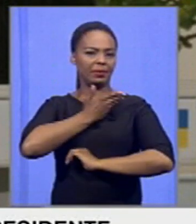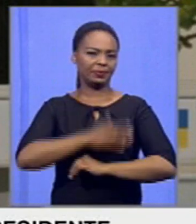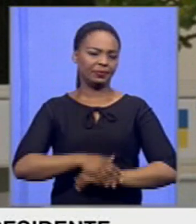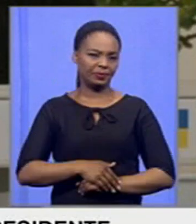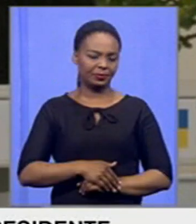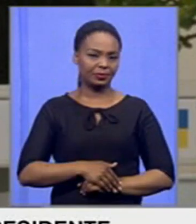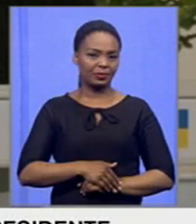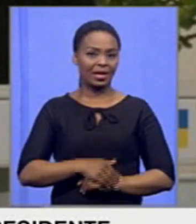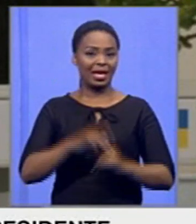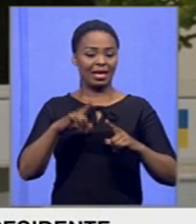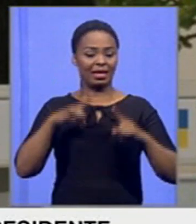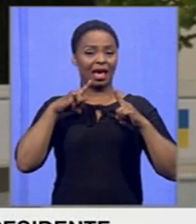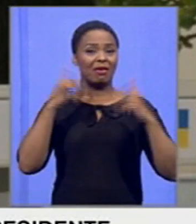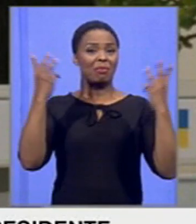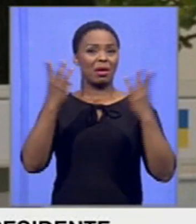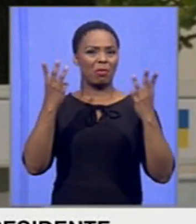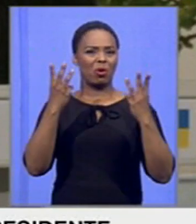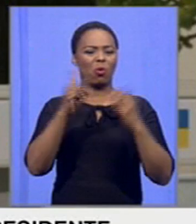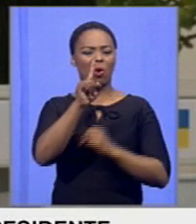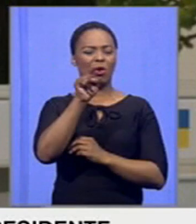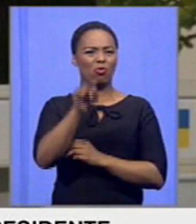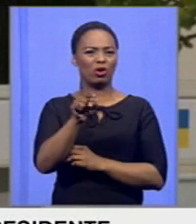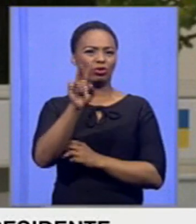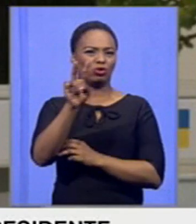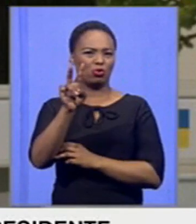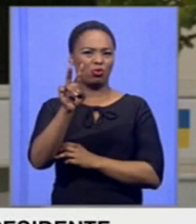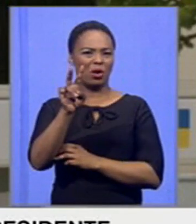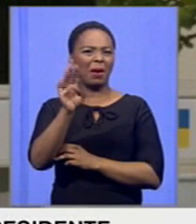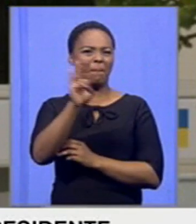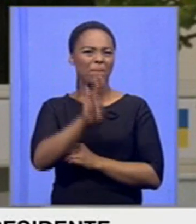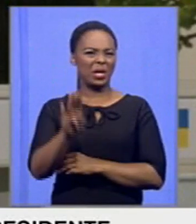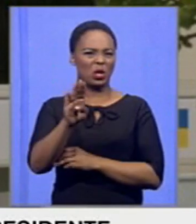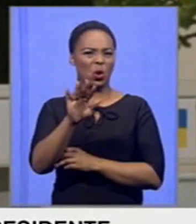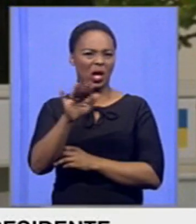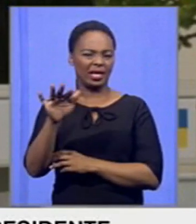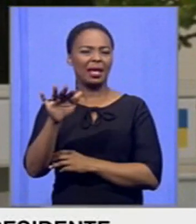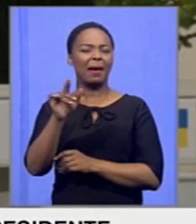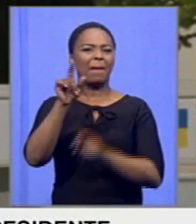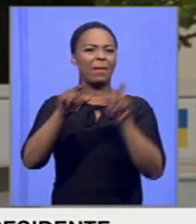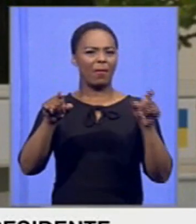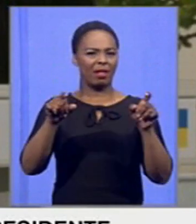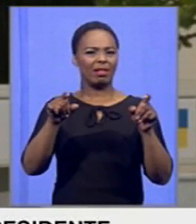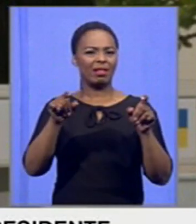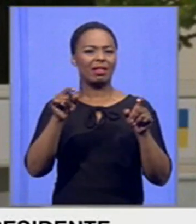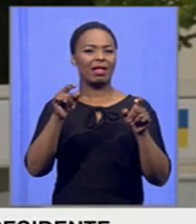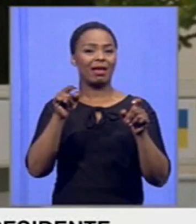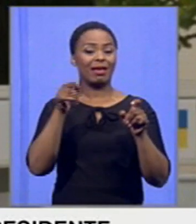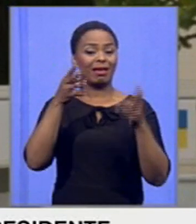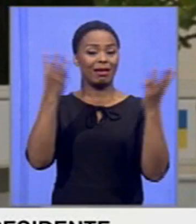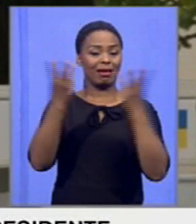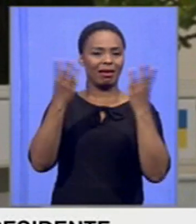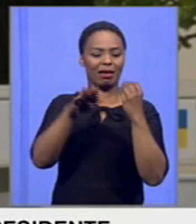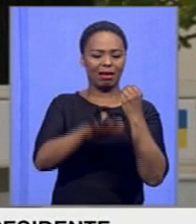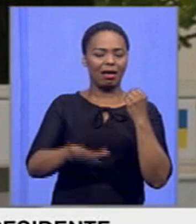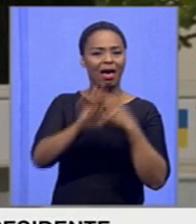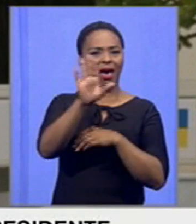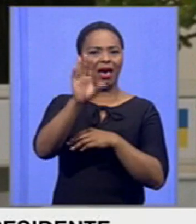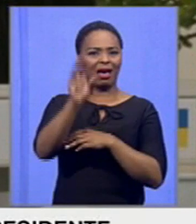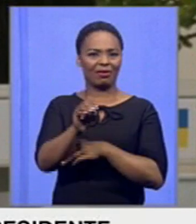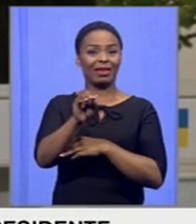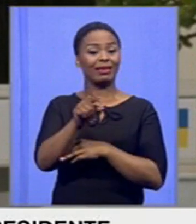touching on the livelihoods of 1.2 or 1.3 billion people on the African continent who are being negatively